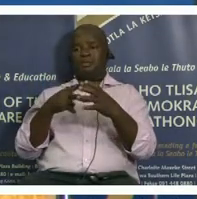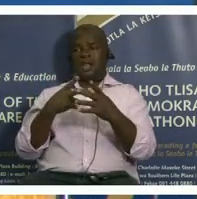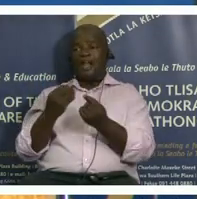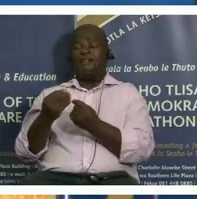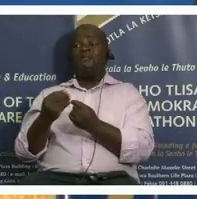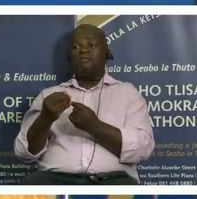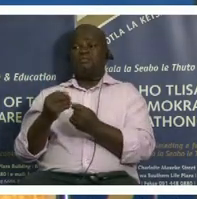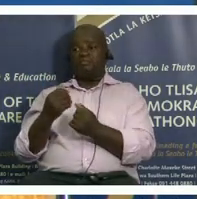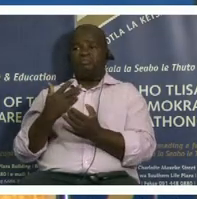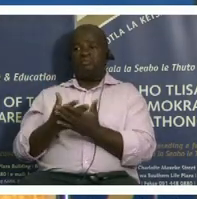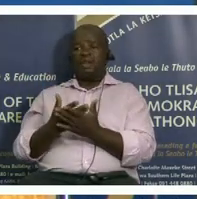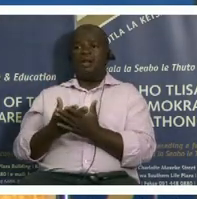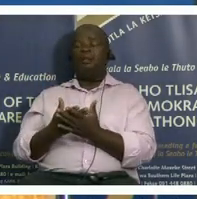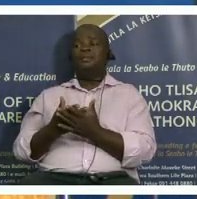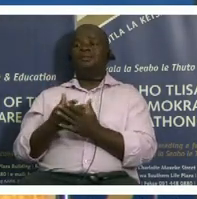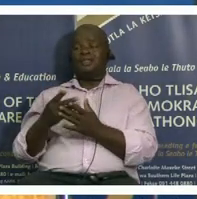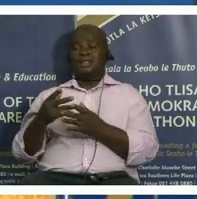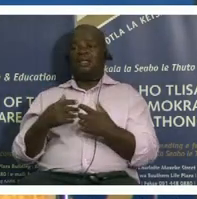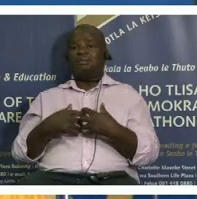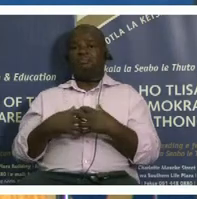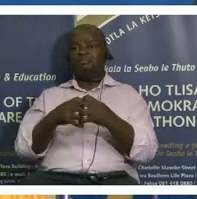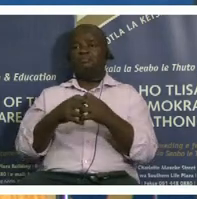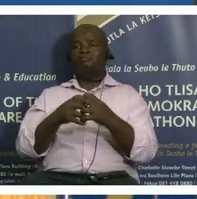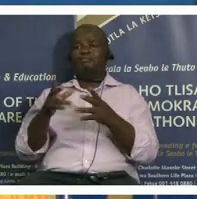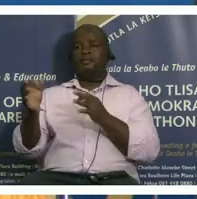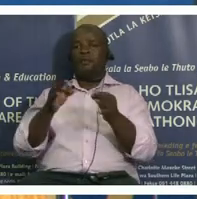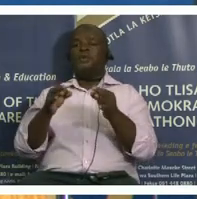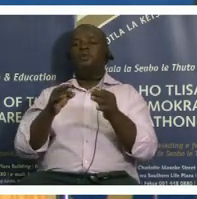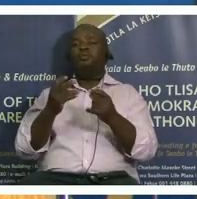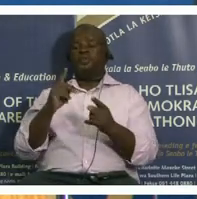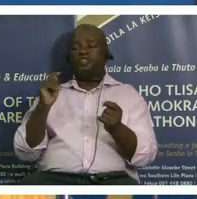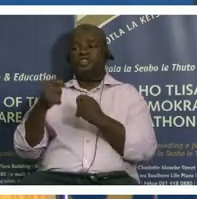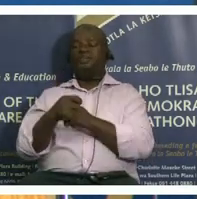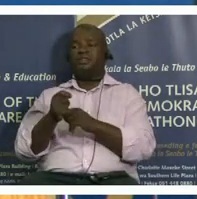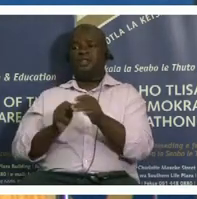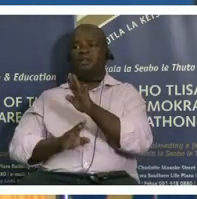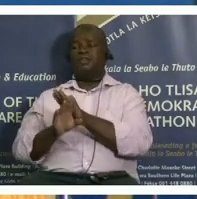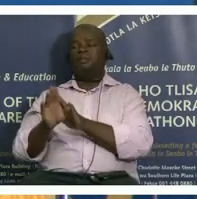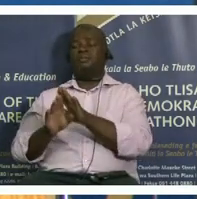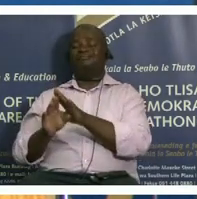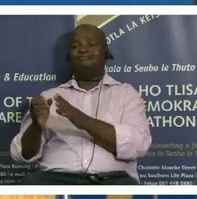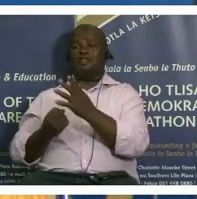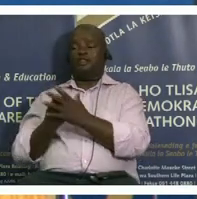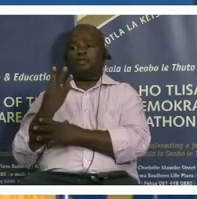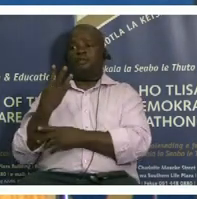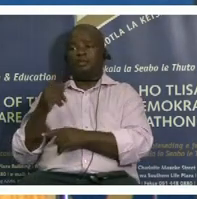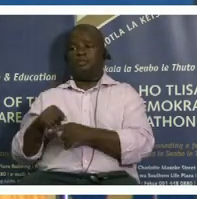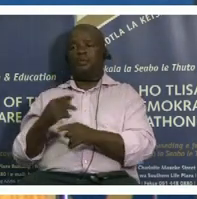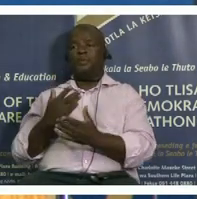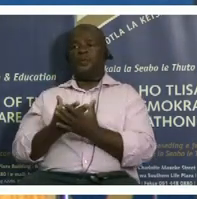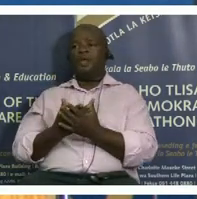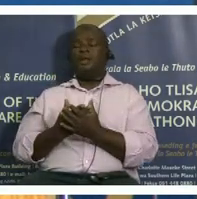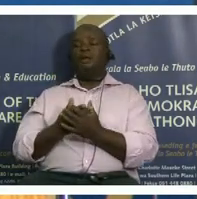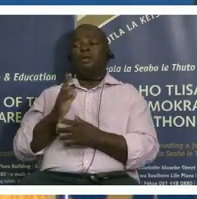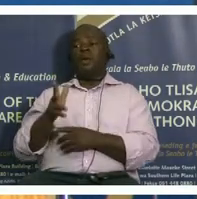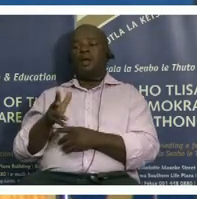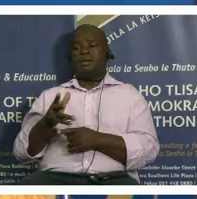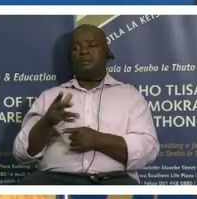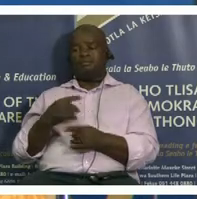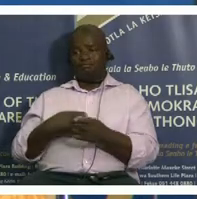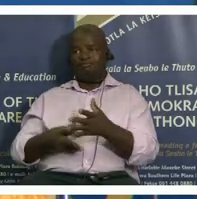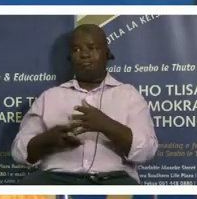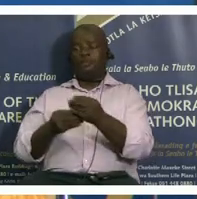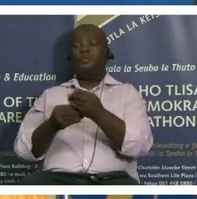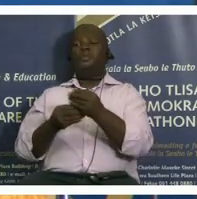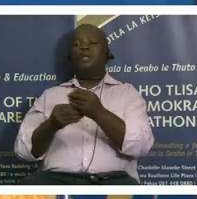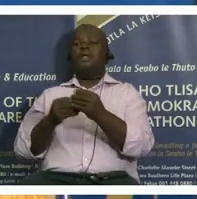potential to create jobs, stimulate growth, and drive investment. We will increase our tourism market